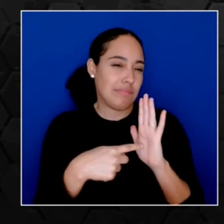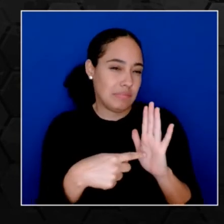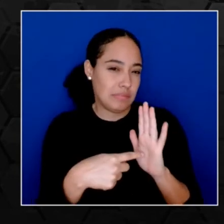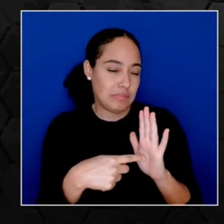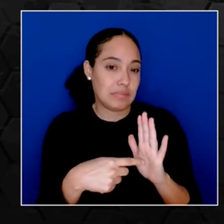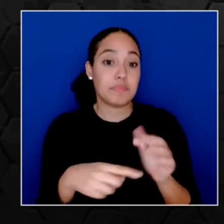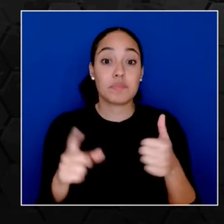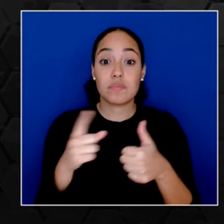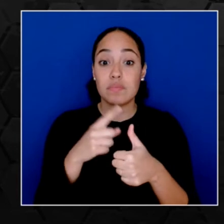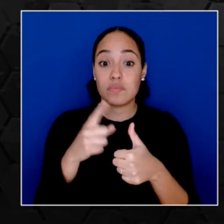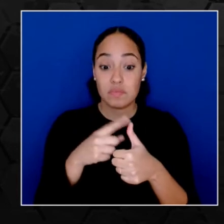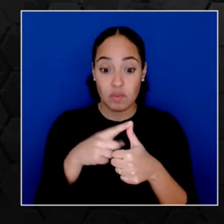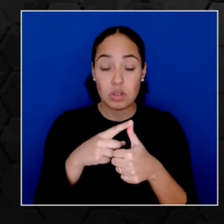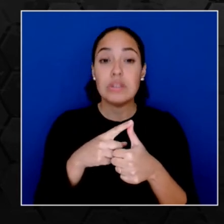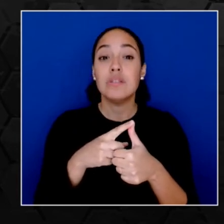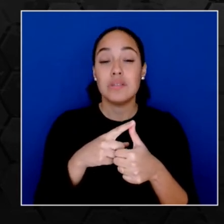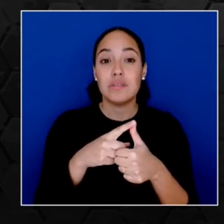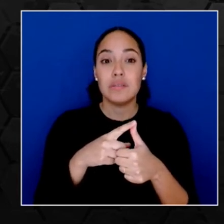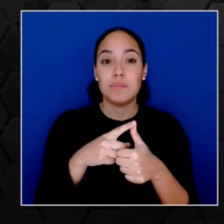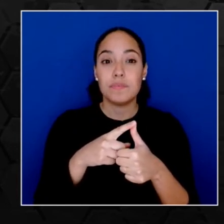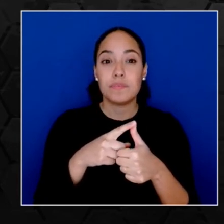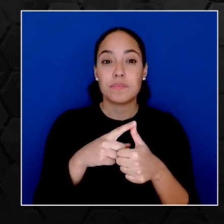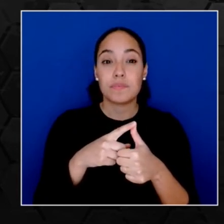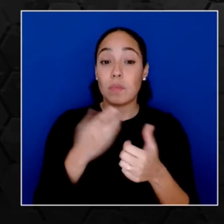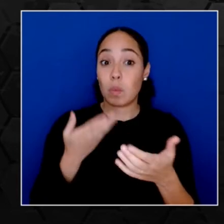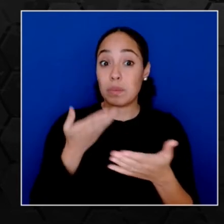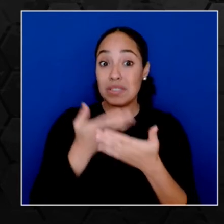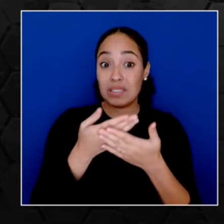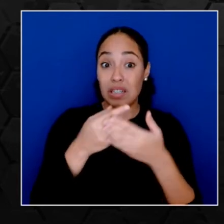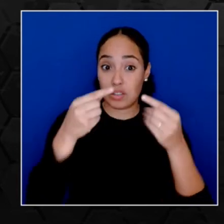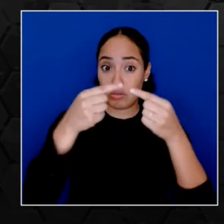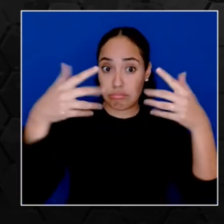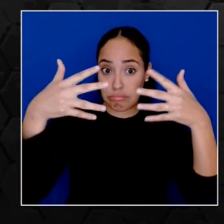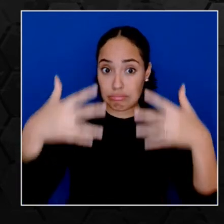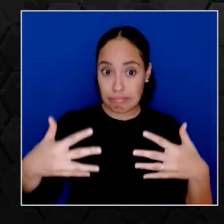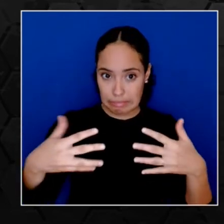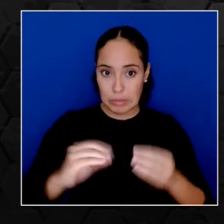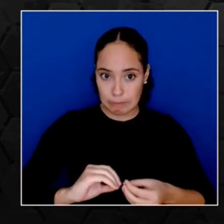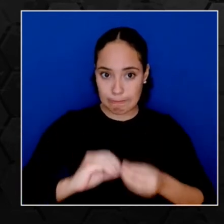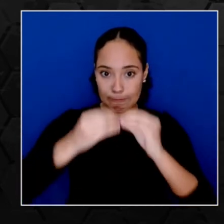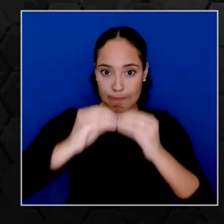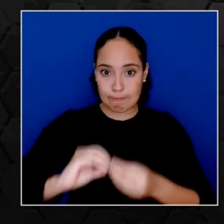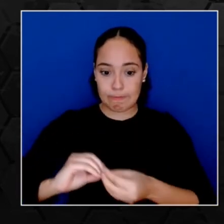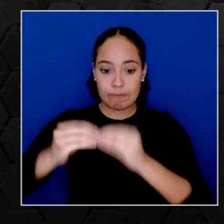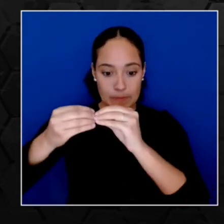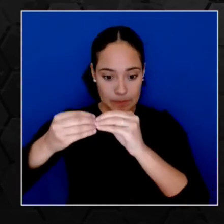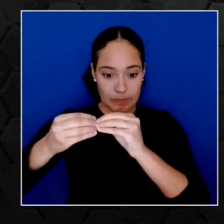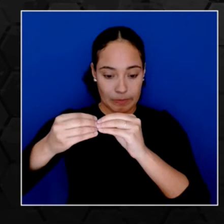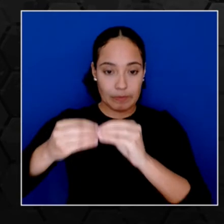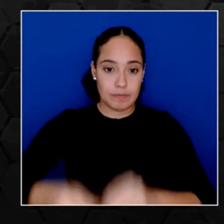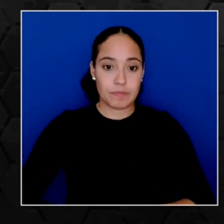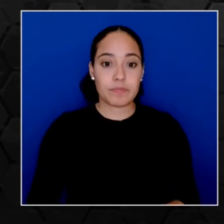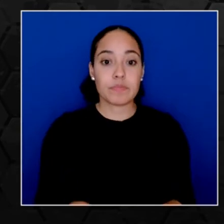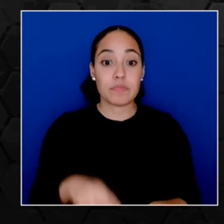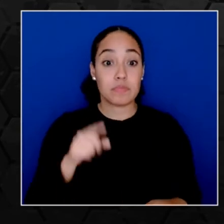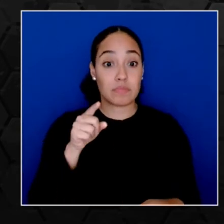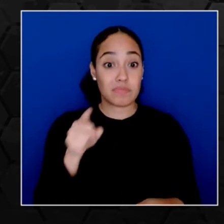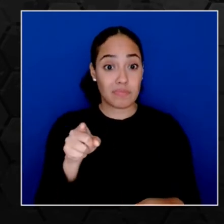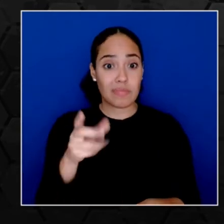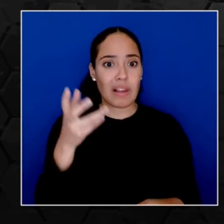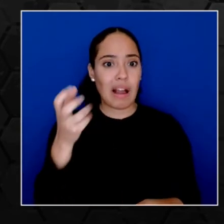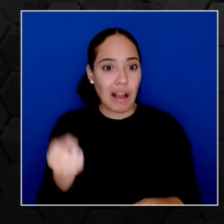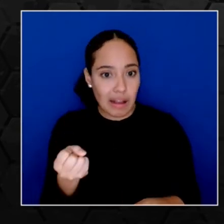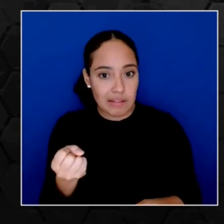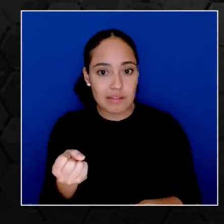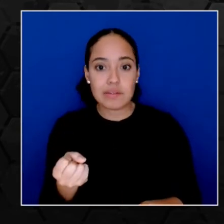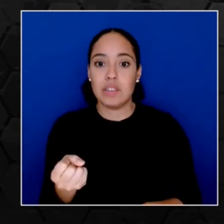product recommendation solution, like we so with that like a web application will be deployed with that, where it will have an like inbuilt